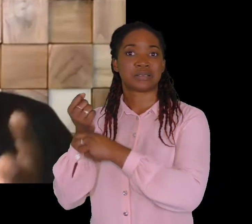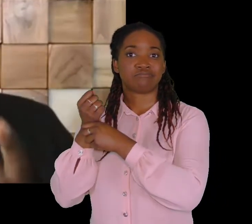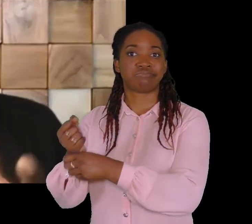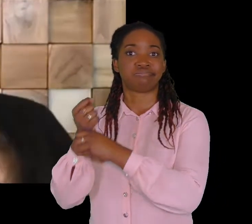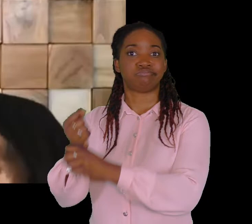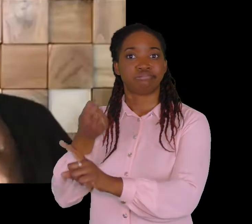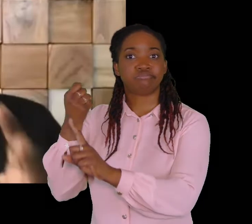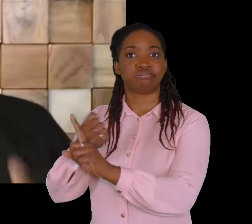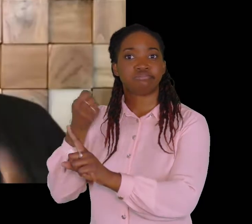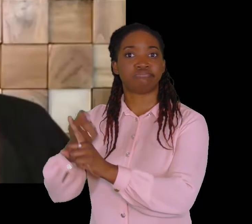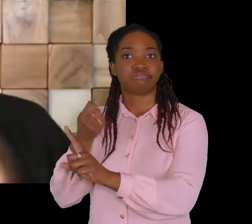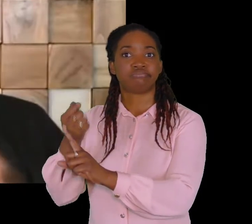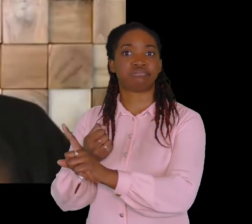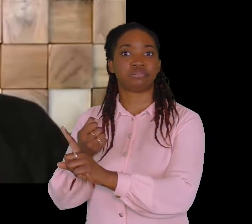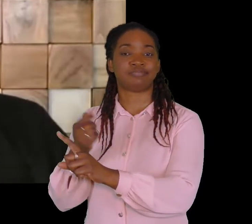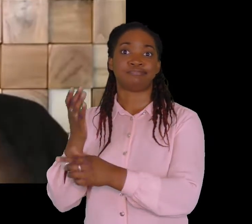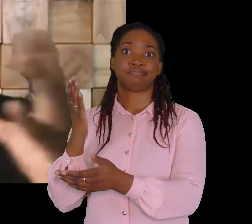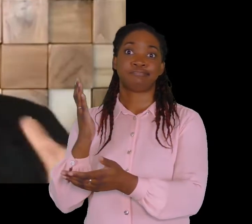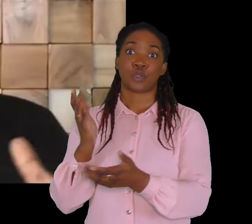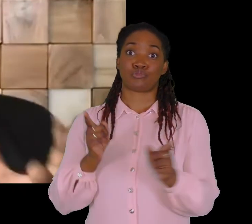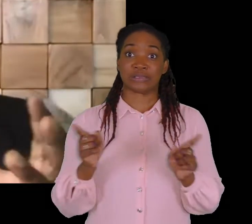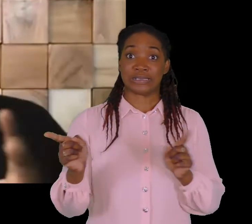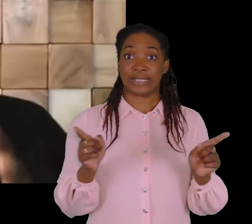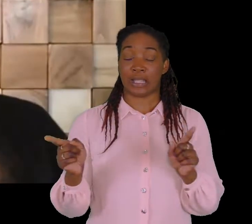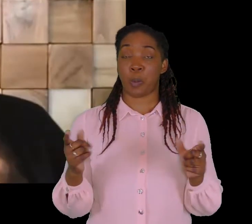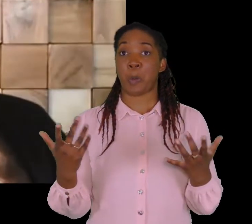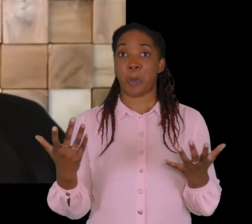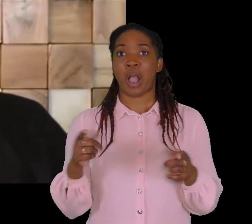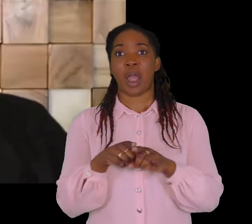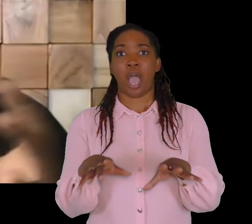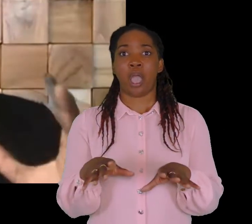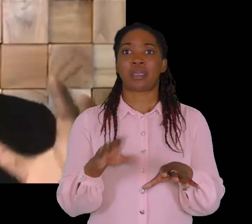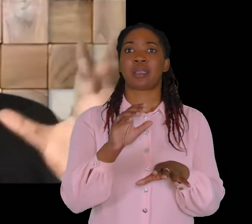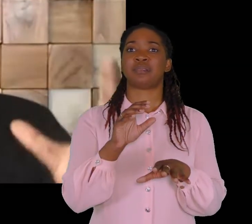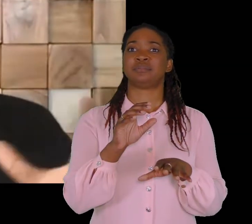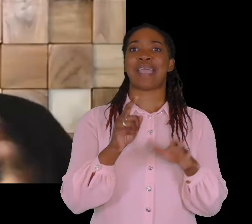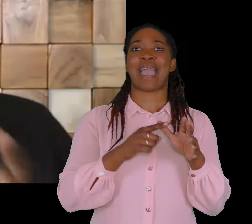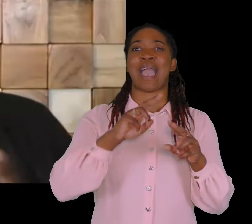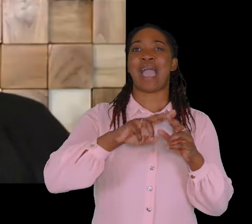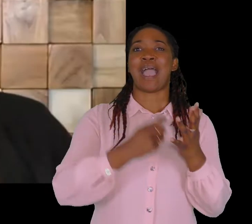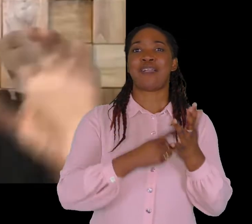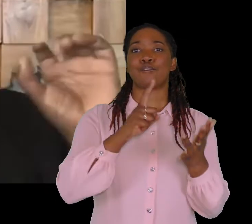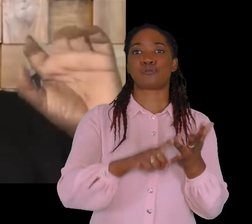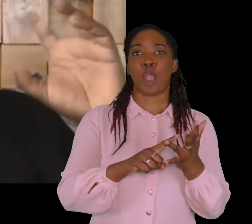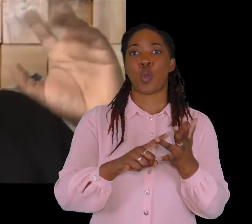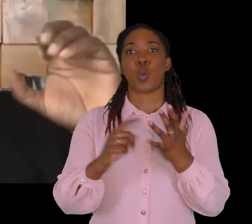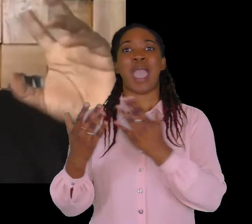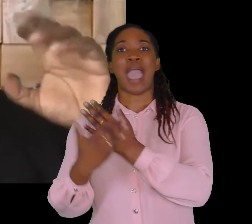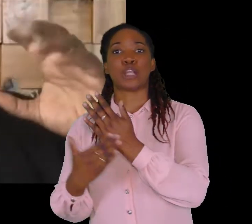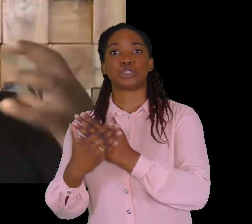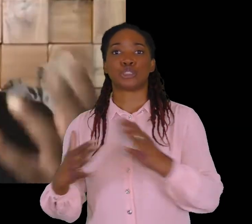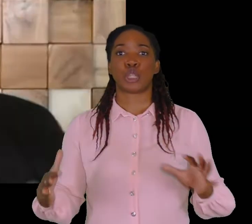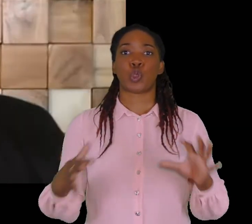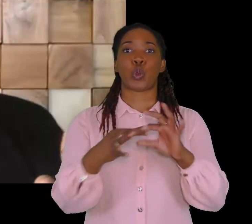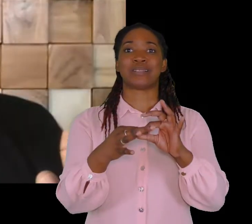it was a kind of moment of Afro-Asian unity, and large and more broadly, there was a kind of global moment, a kind of moment of the quote